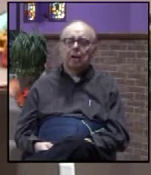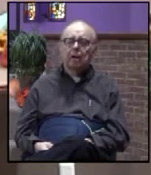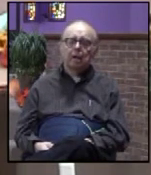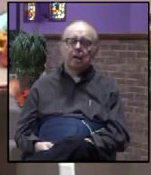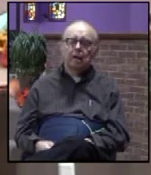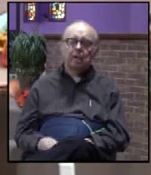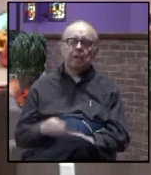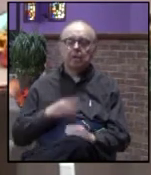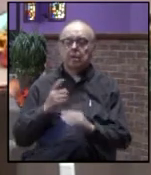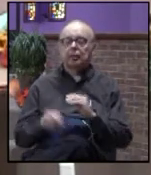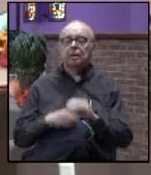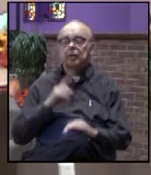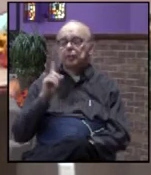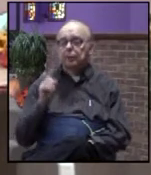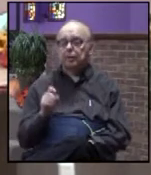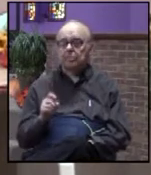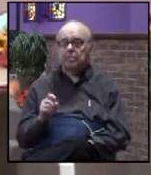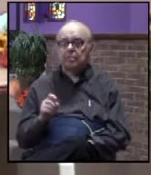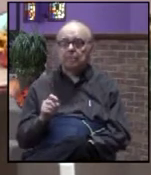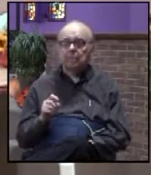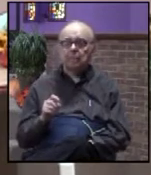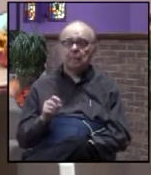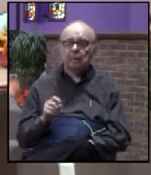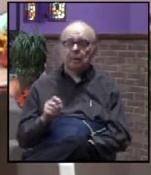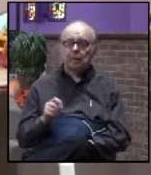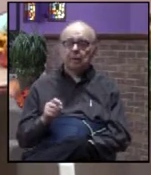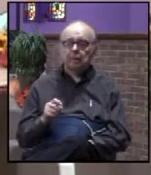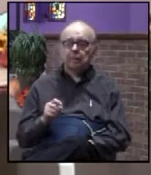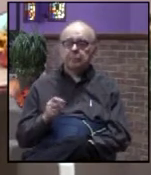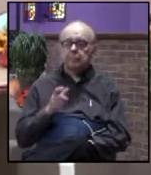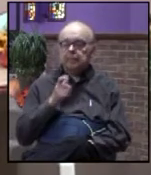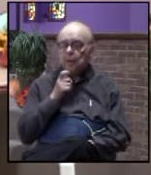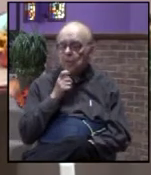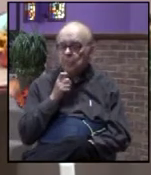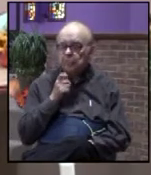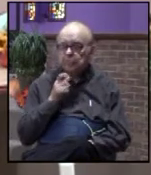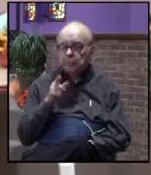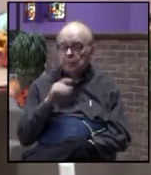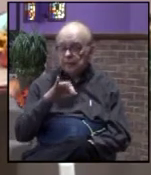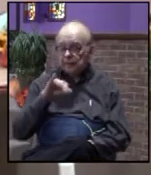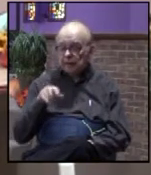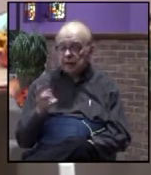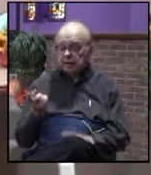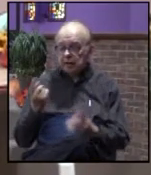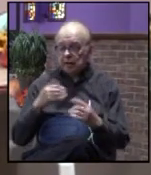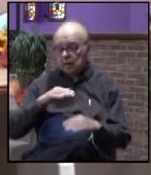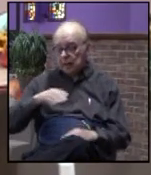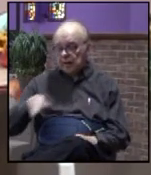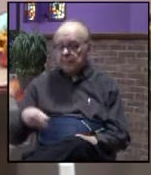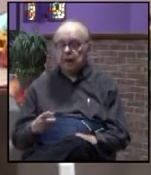And the next question was, who did you invite to come with you?